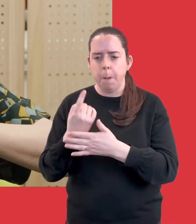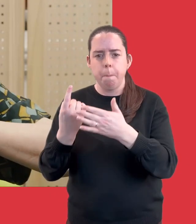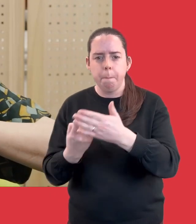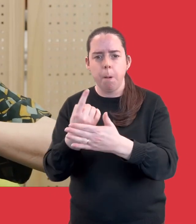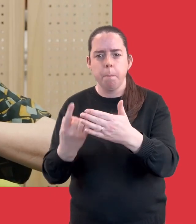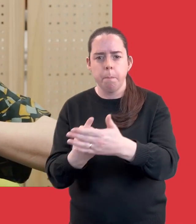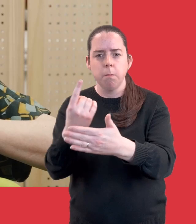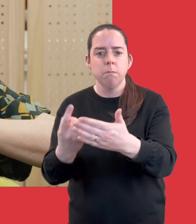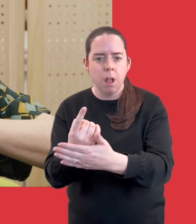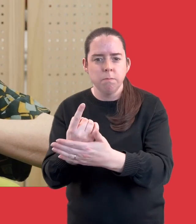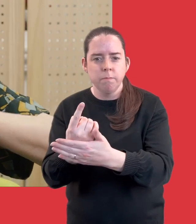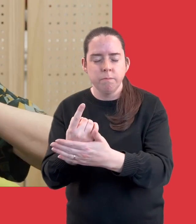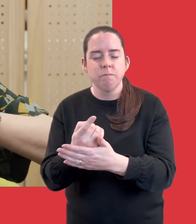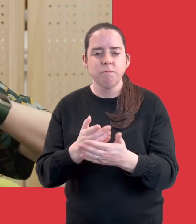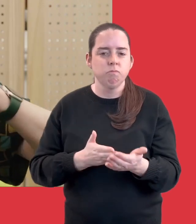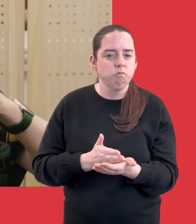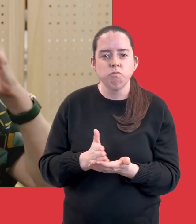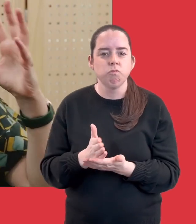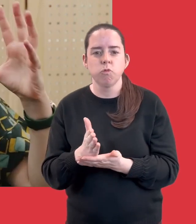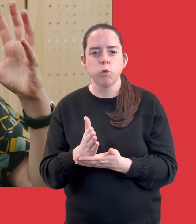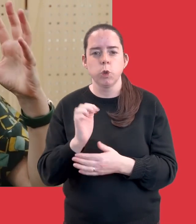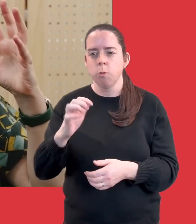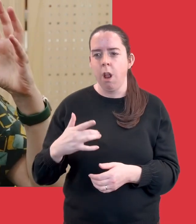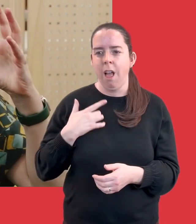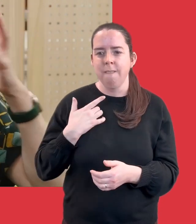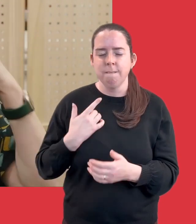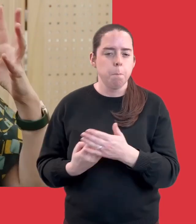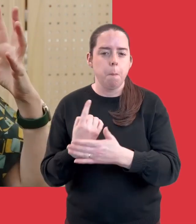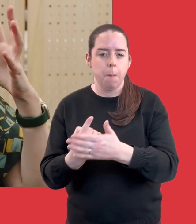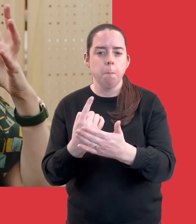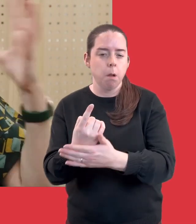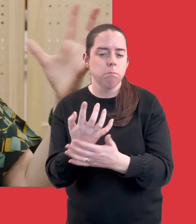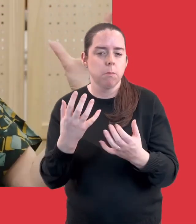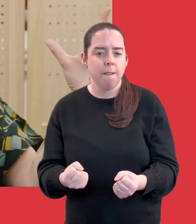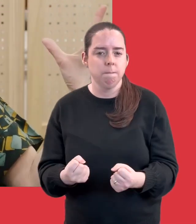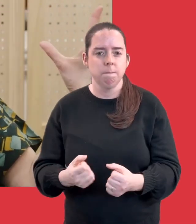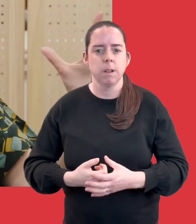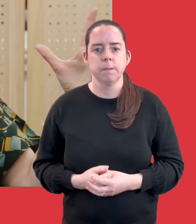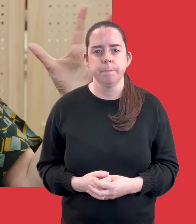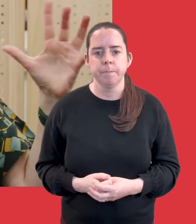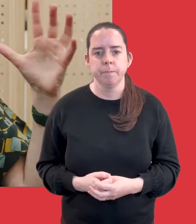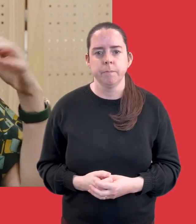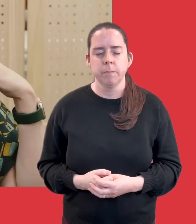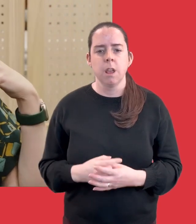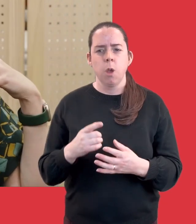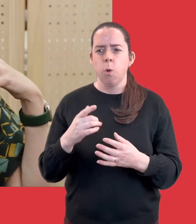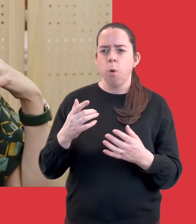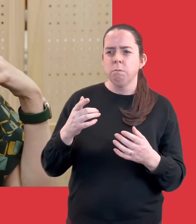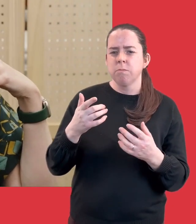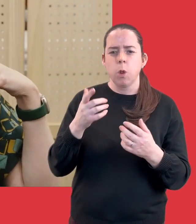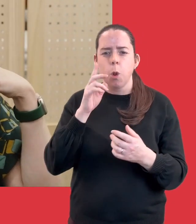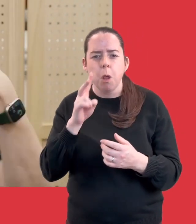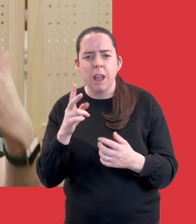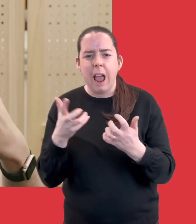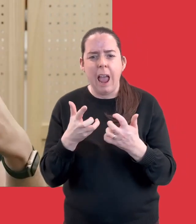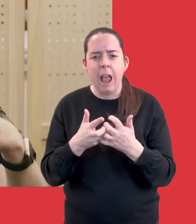move through the major incidents of Mary Wollstonecraft's life, and the moments where